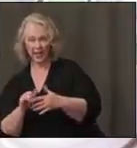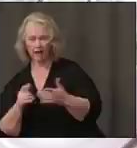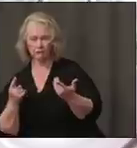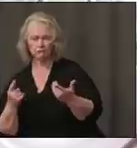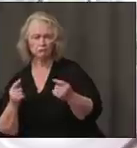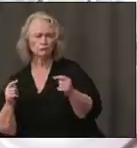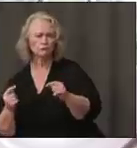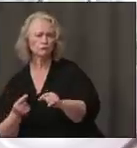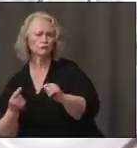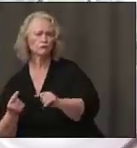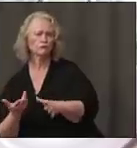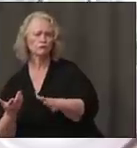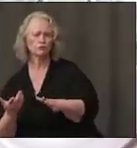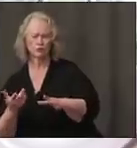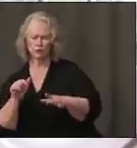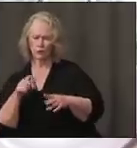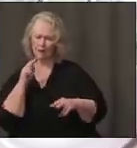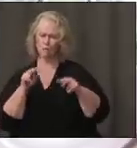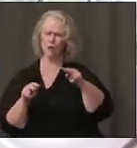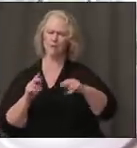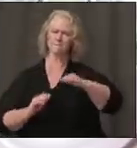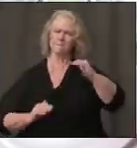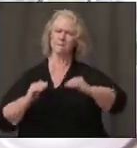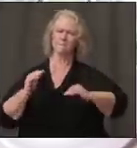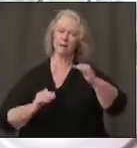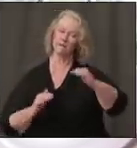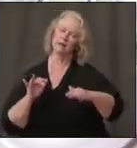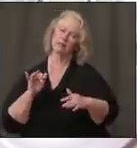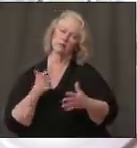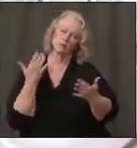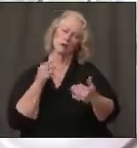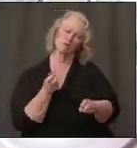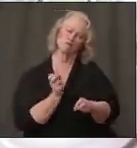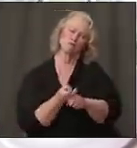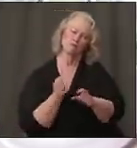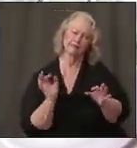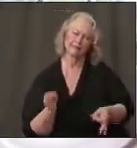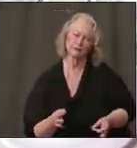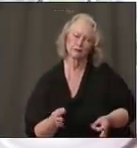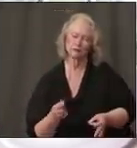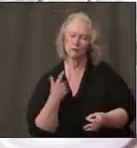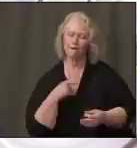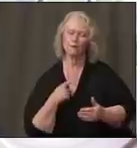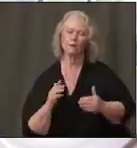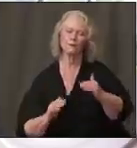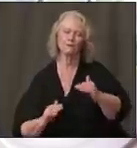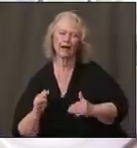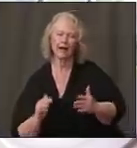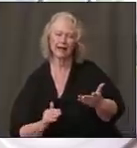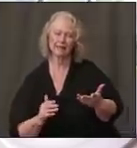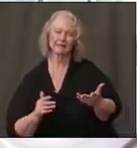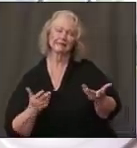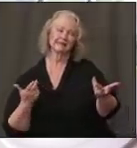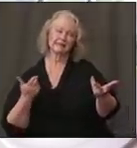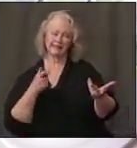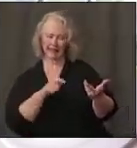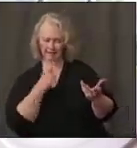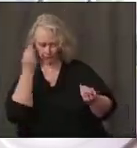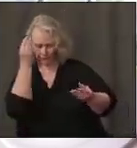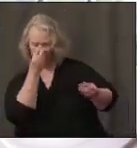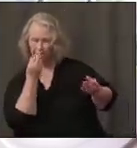we've imposed. And these are the hard decisions that policymakers make. This is the kind of balancing that elected officials and policymakers engage